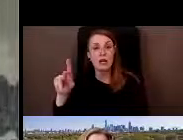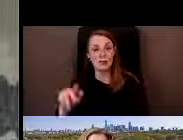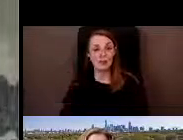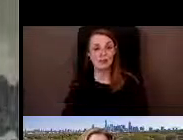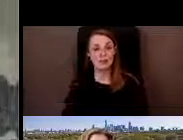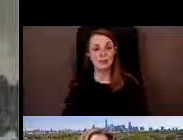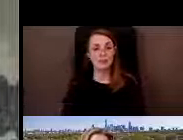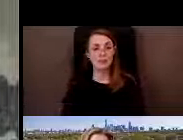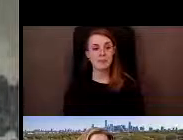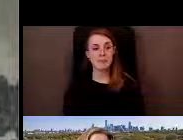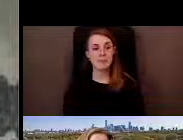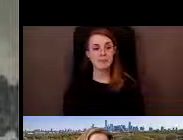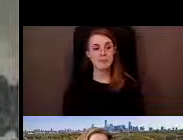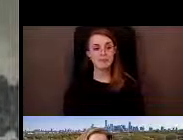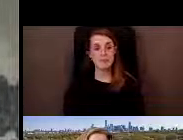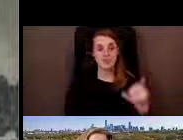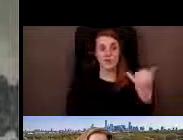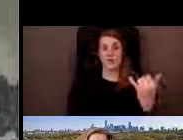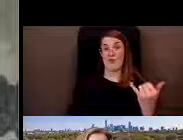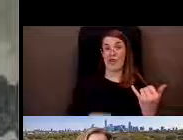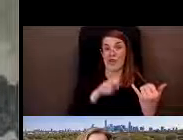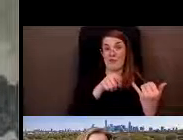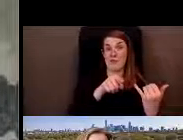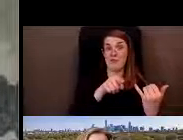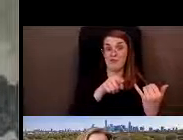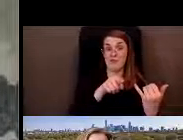Here's the polo field area today.